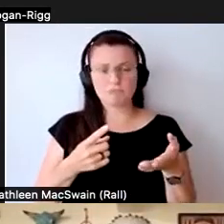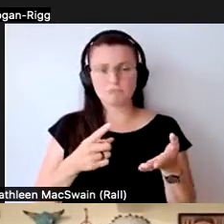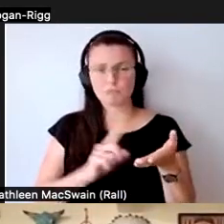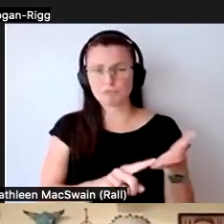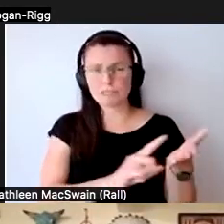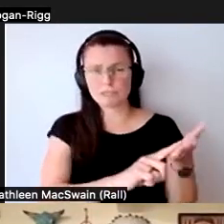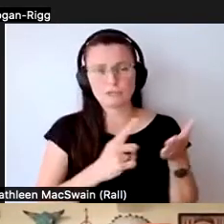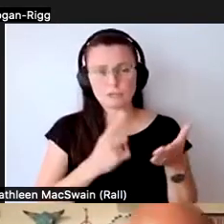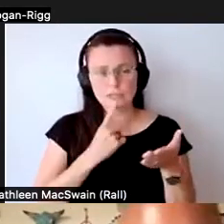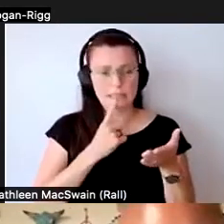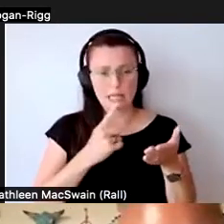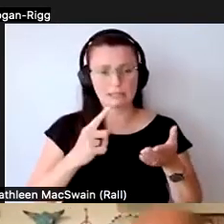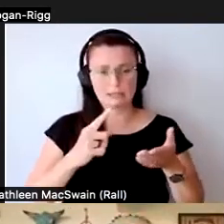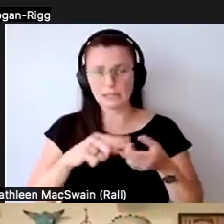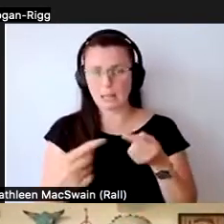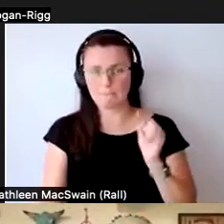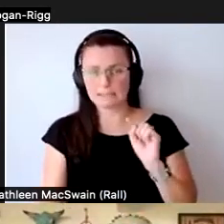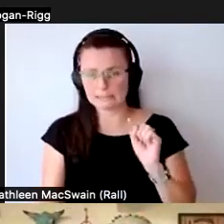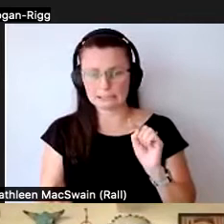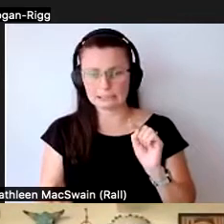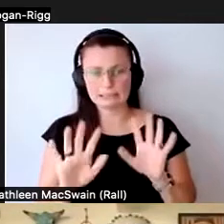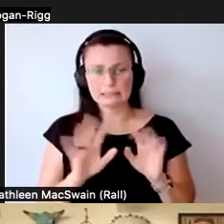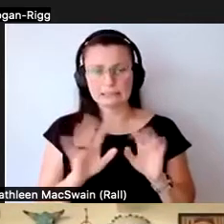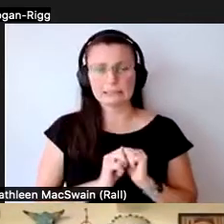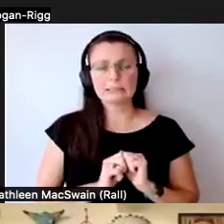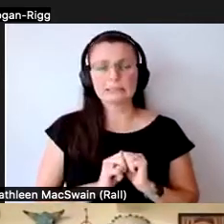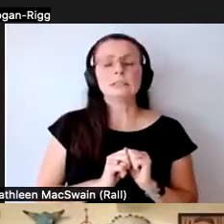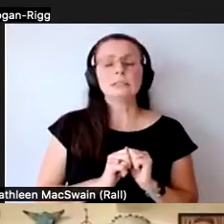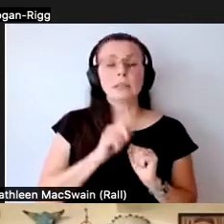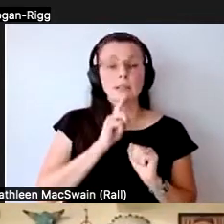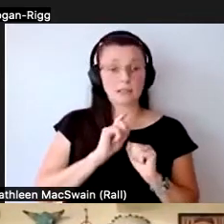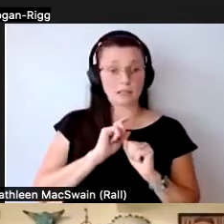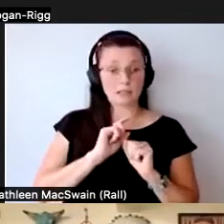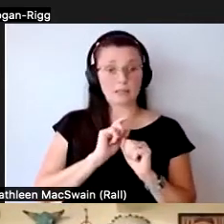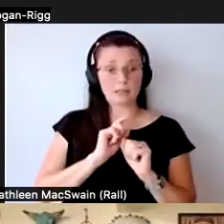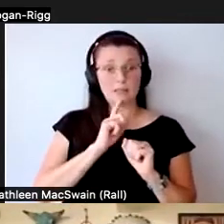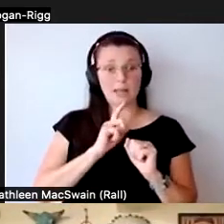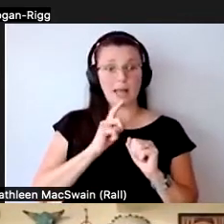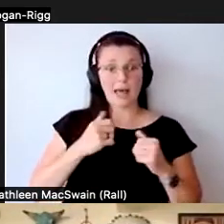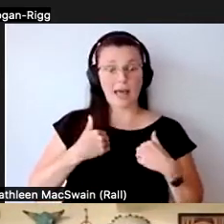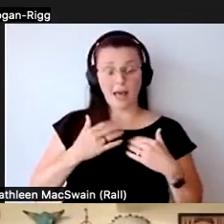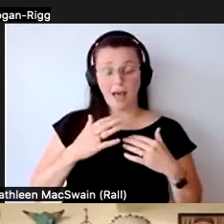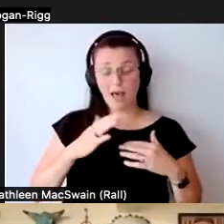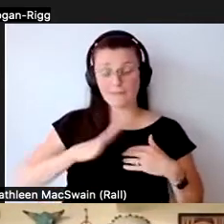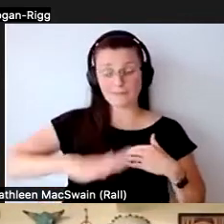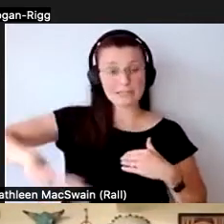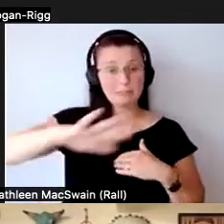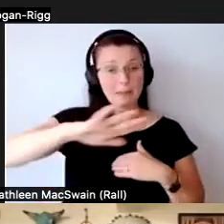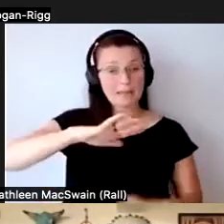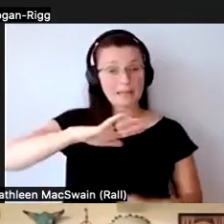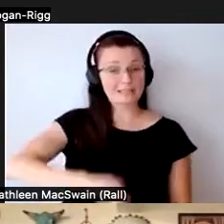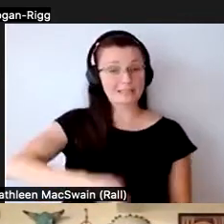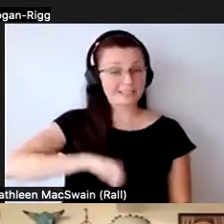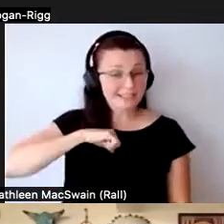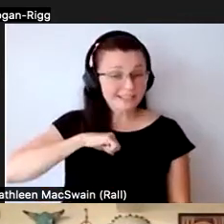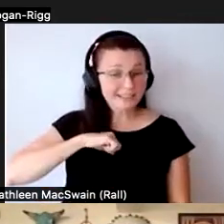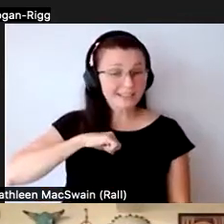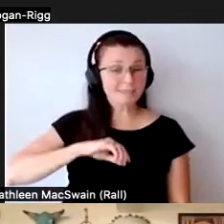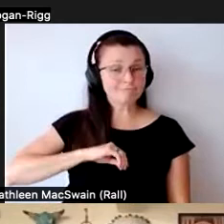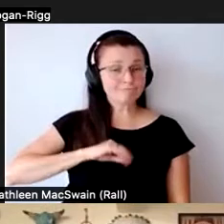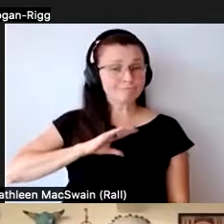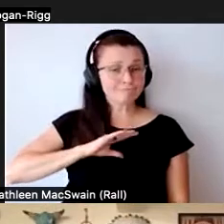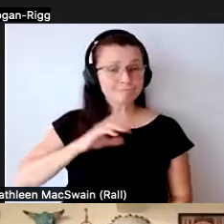opposite. By creating a space of dignity and respect that's connected with